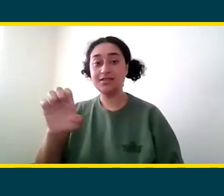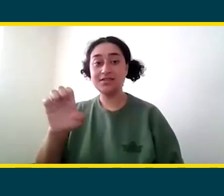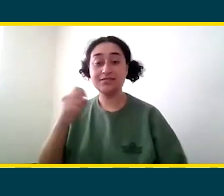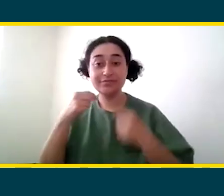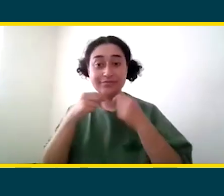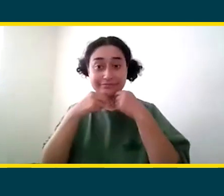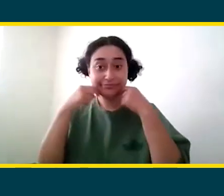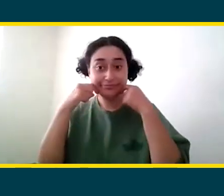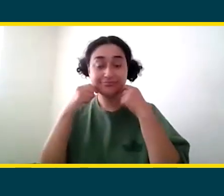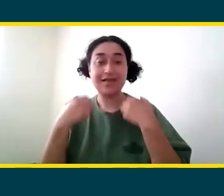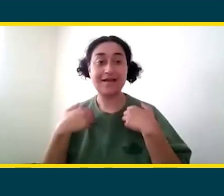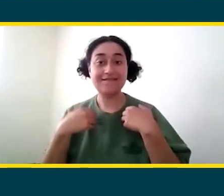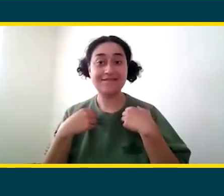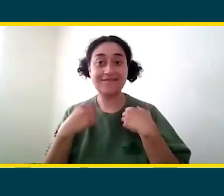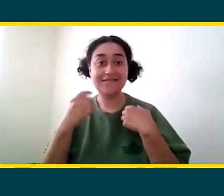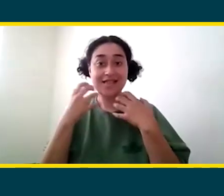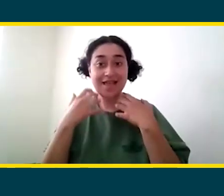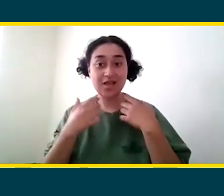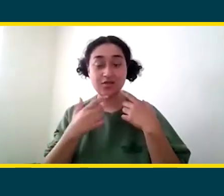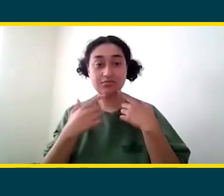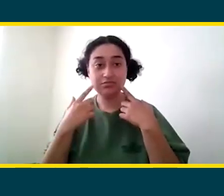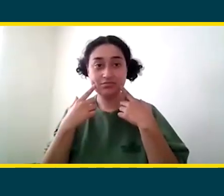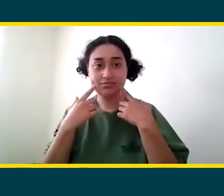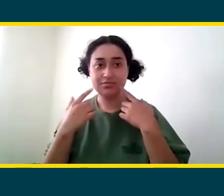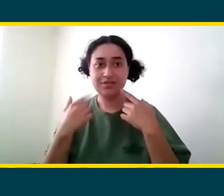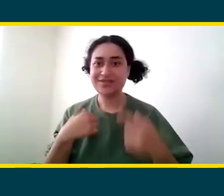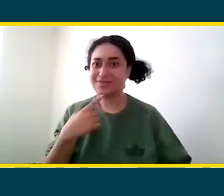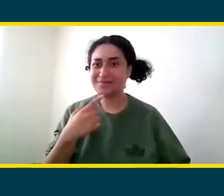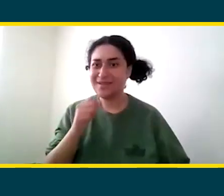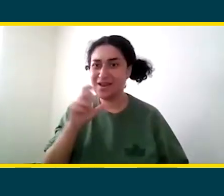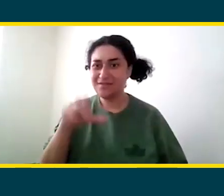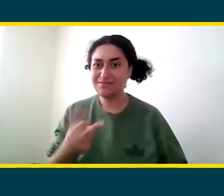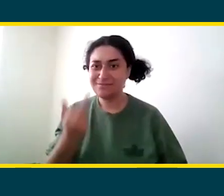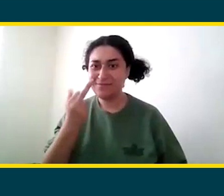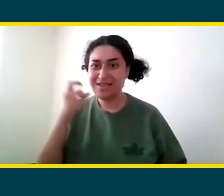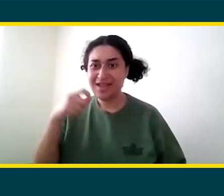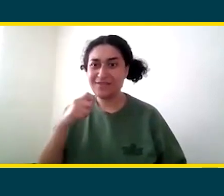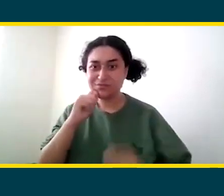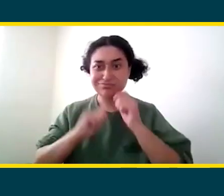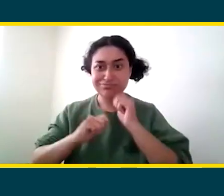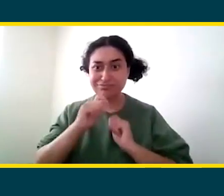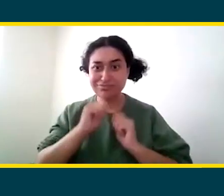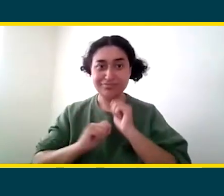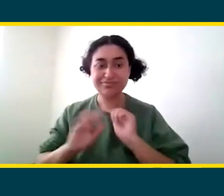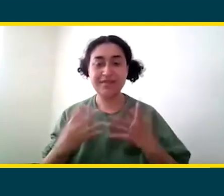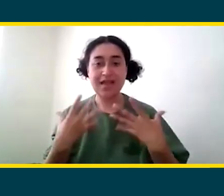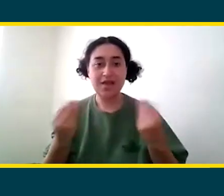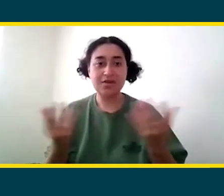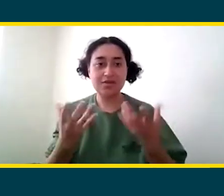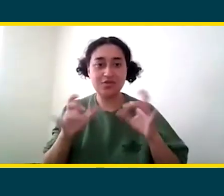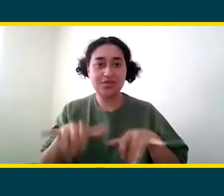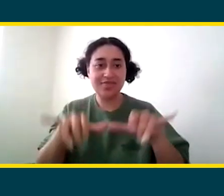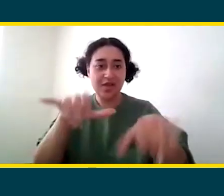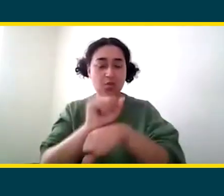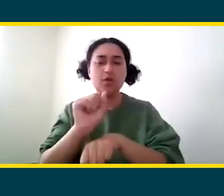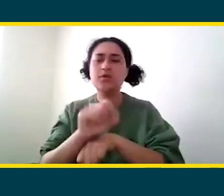like, fuck that. No, because Kip said I don't fucking have to anymore. Out here doing this work. What you're all